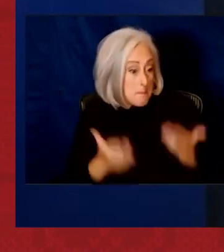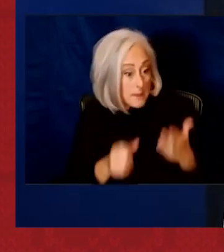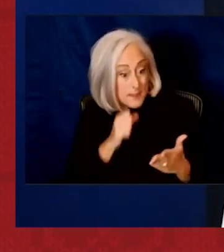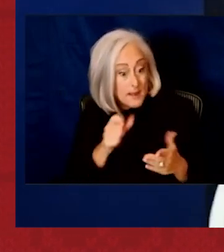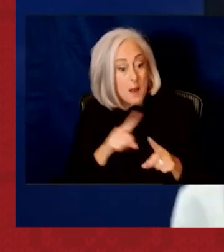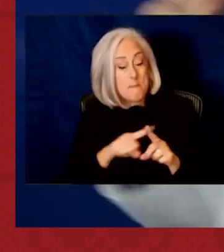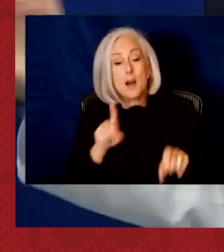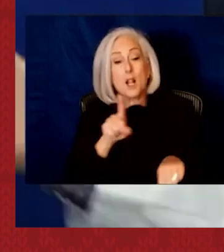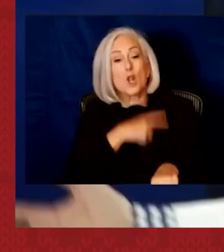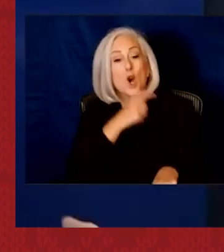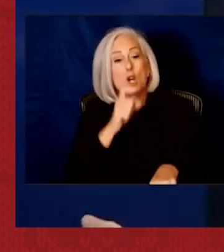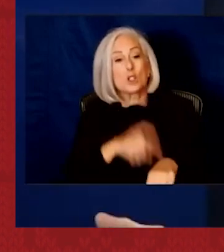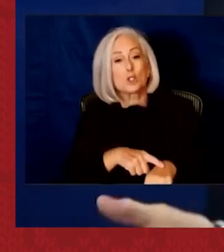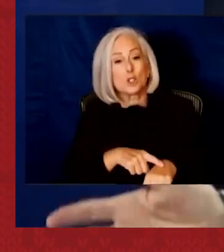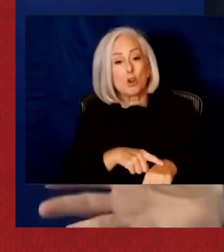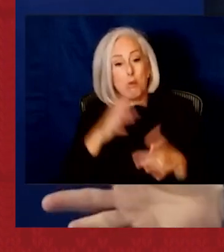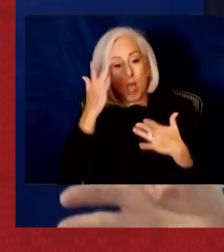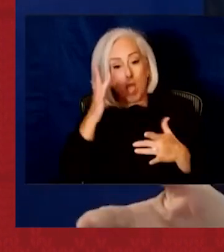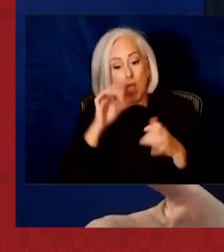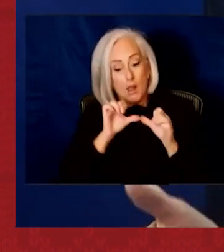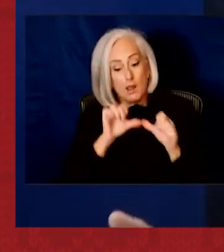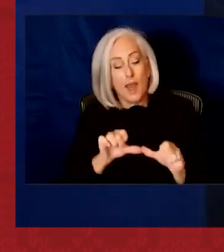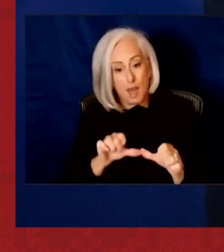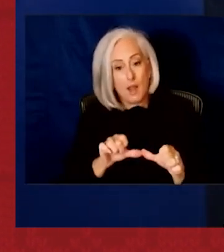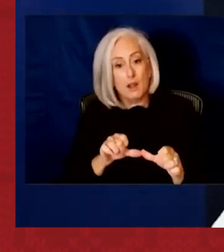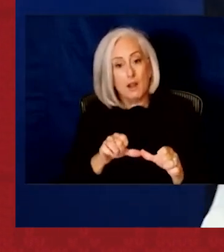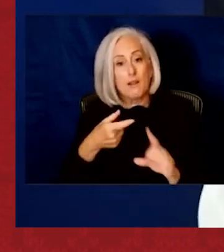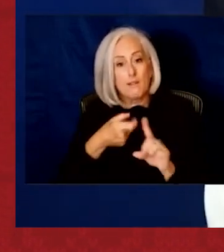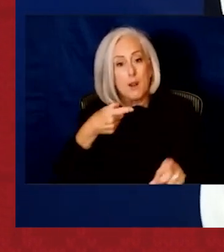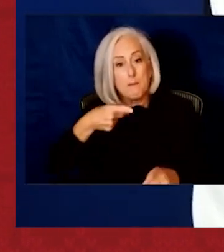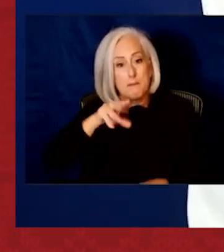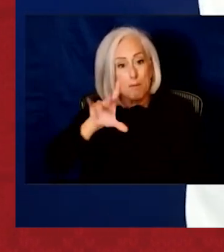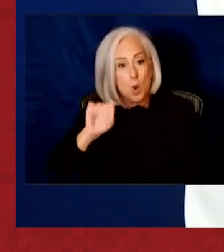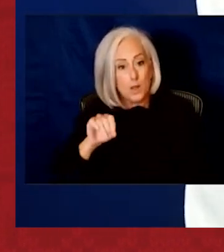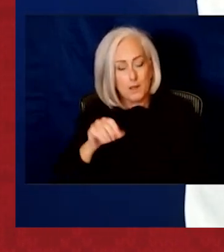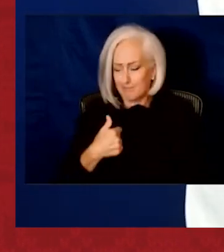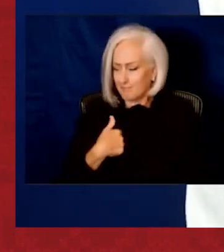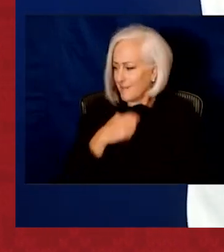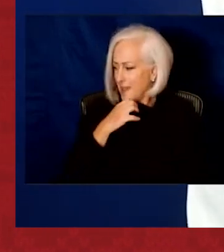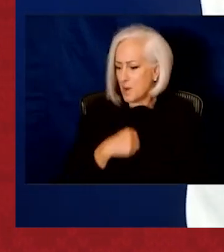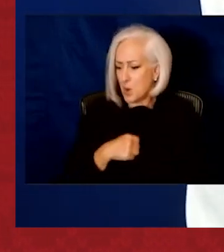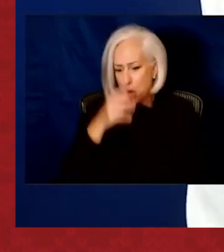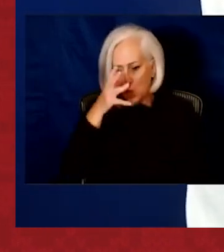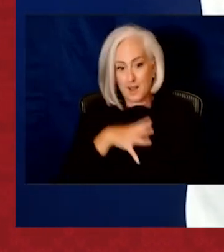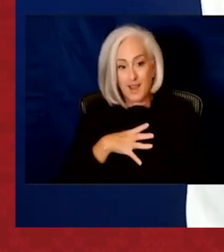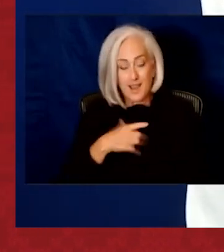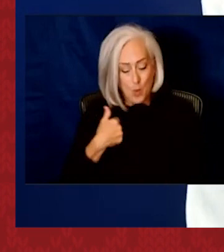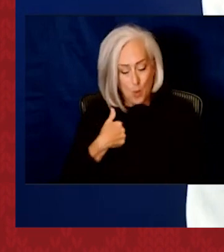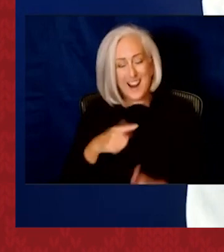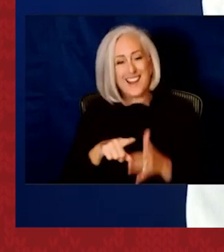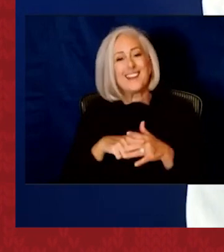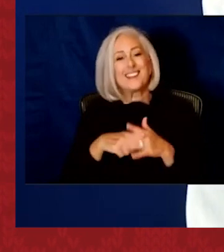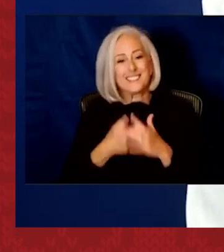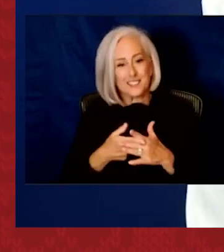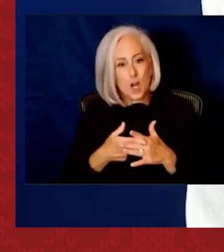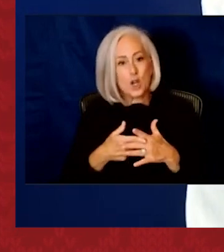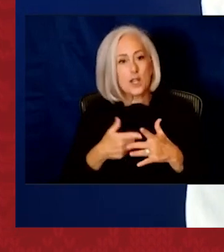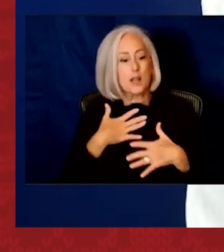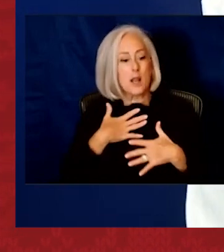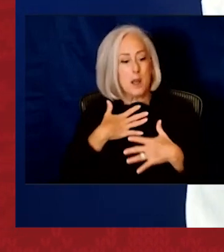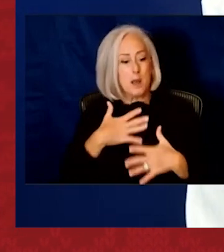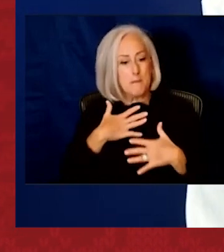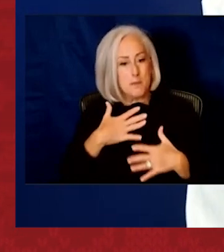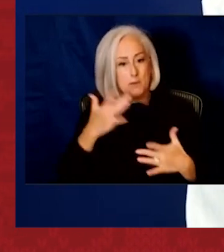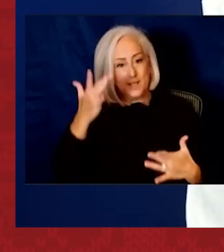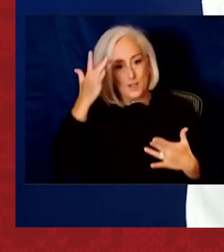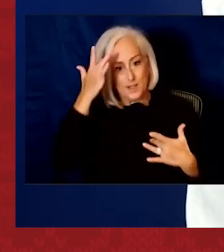having been the old guy in the room, I think I'm probably the old guy in the room. When I first started in pulmonary disease, we still saw those patients who had long-term complications